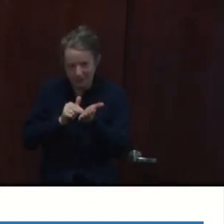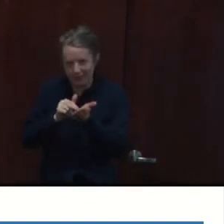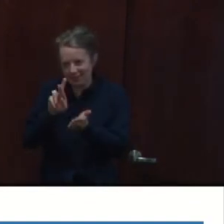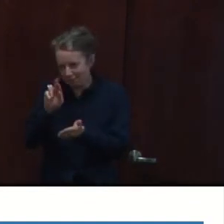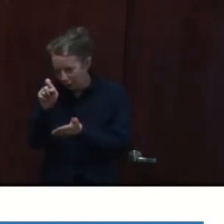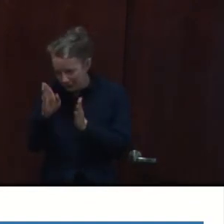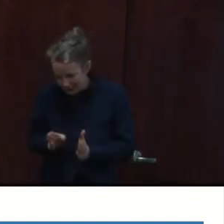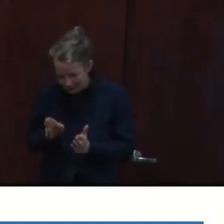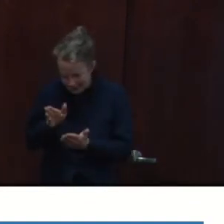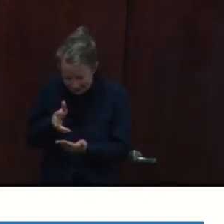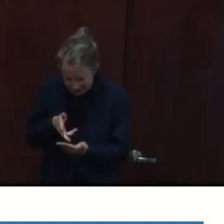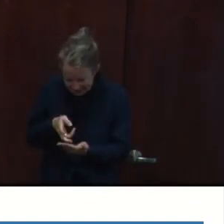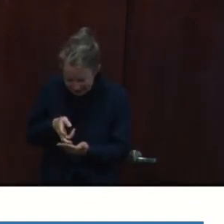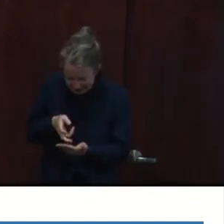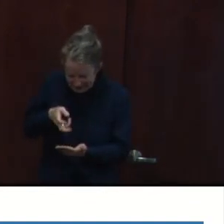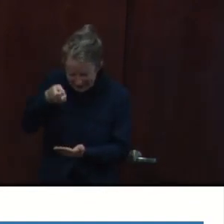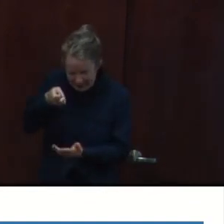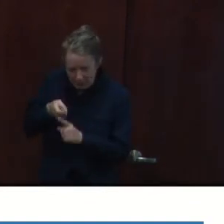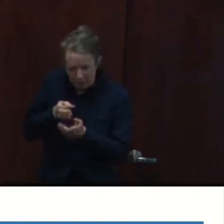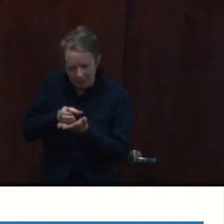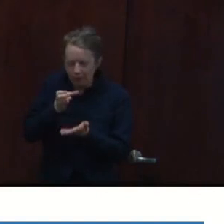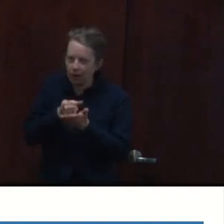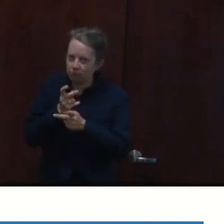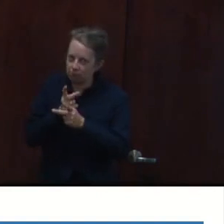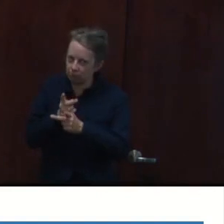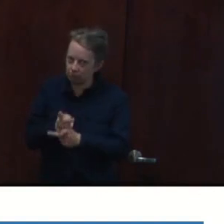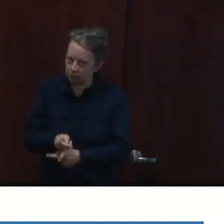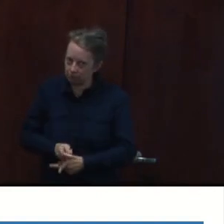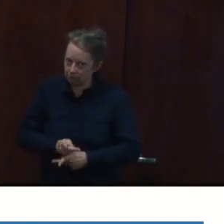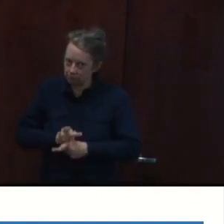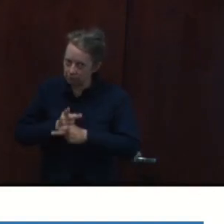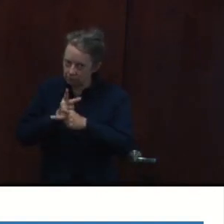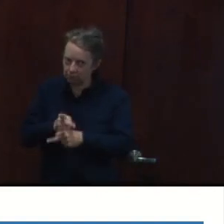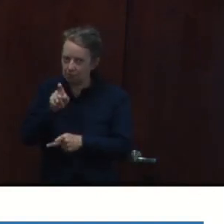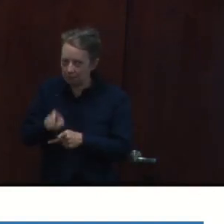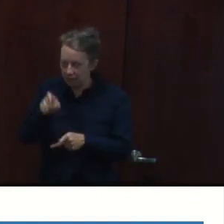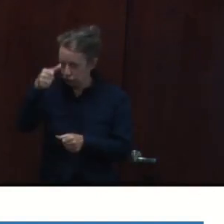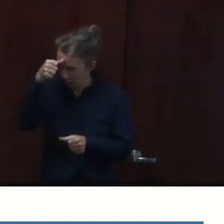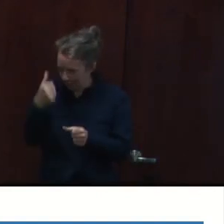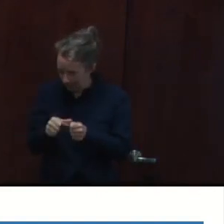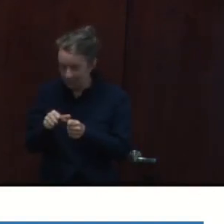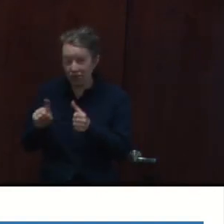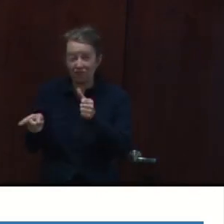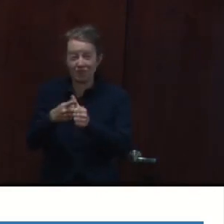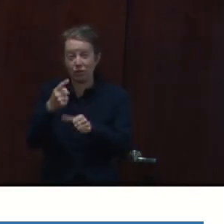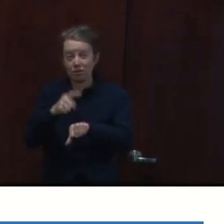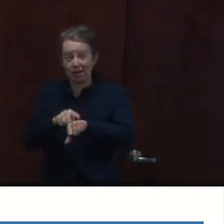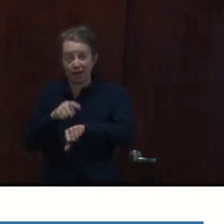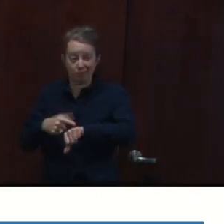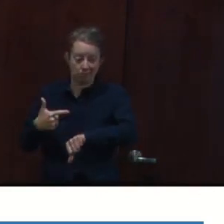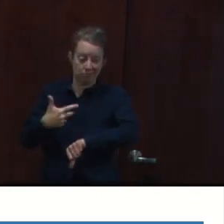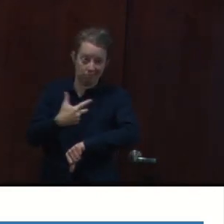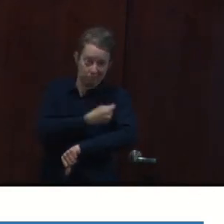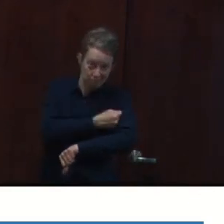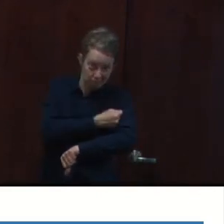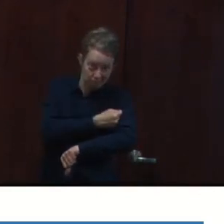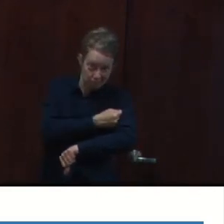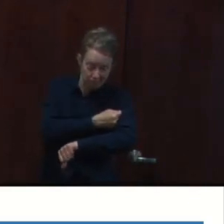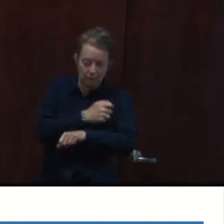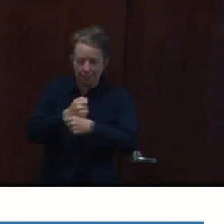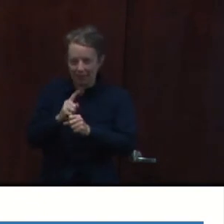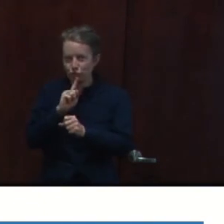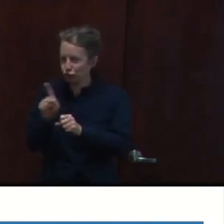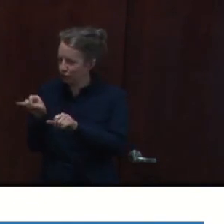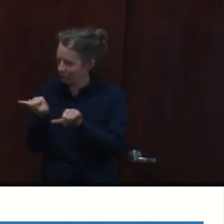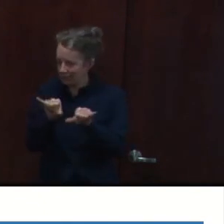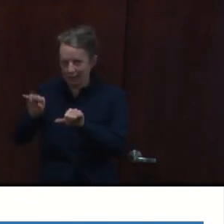you have to be very careful. You have to know what you gave the first time, and make sure that you're drawing up